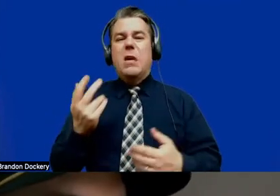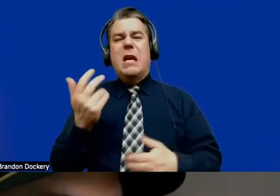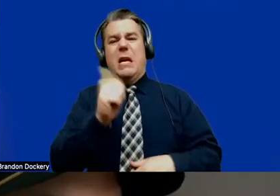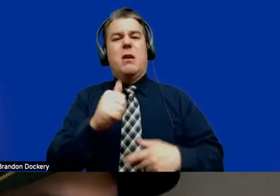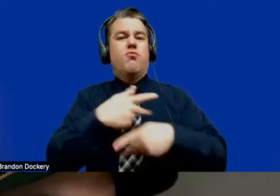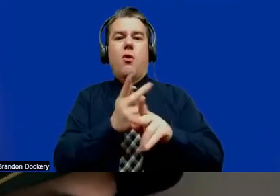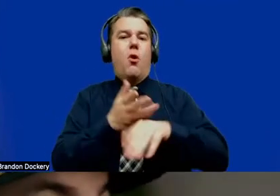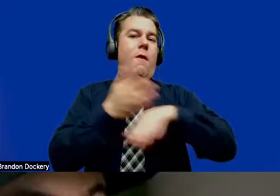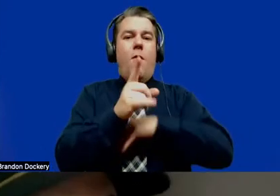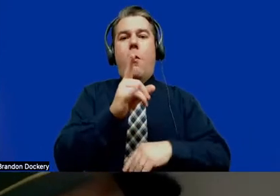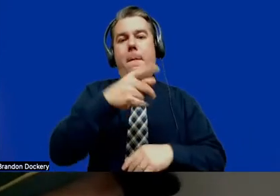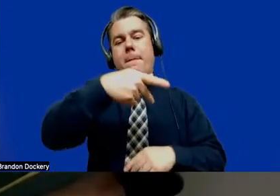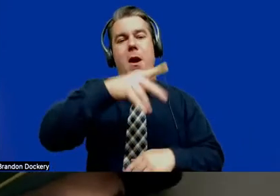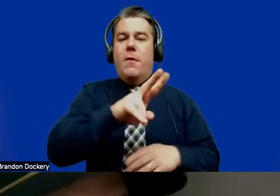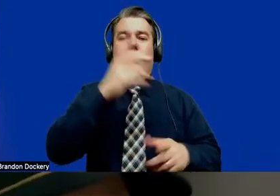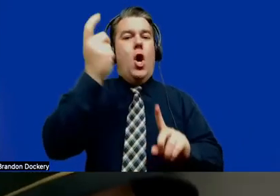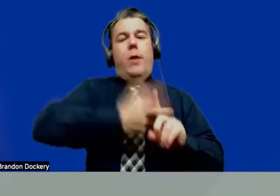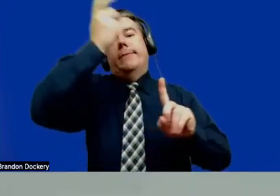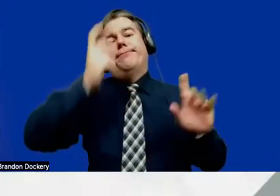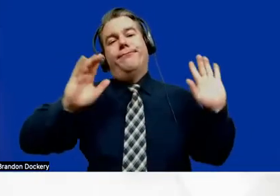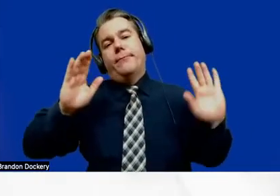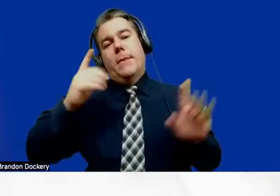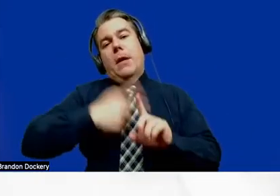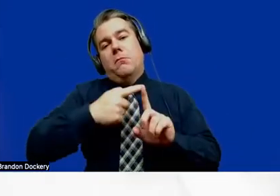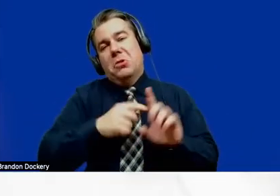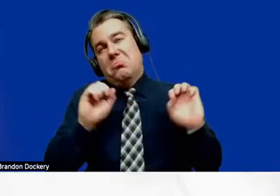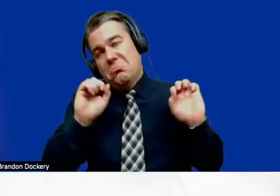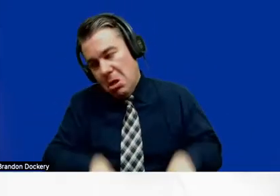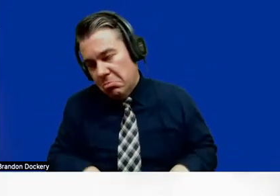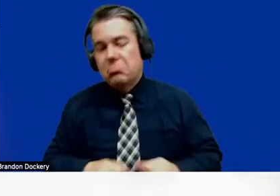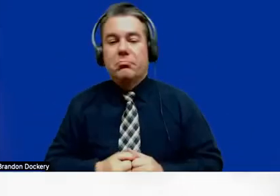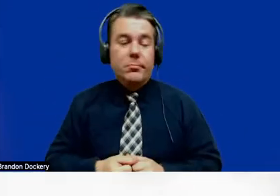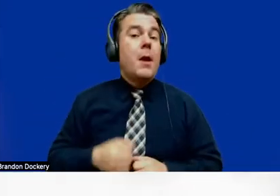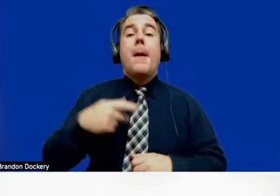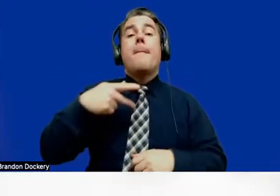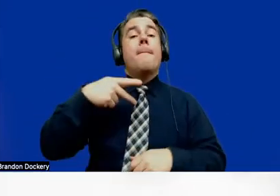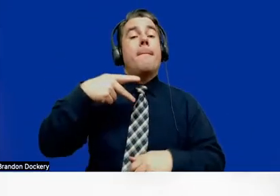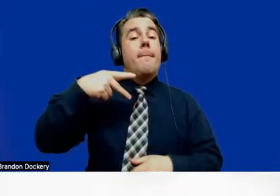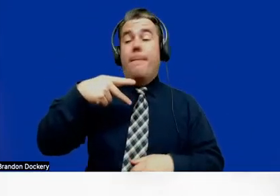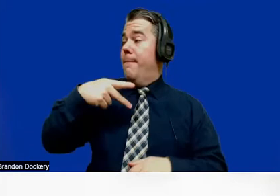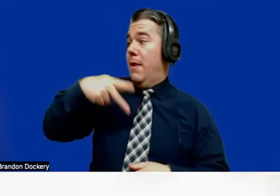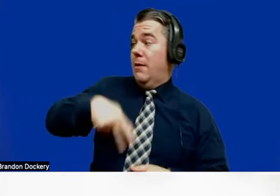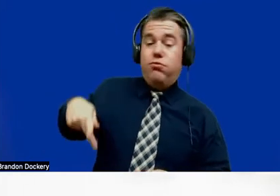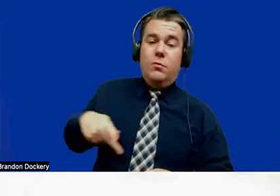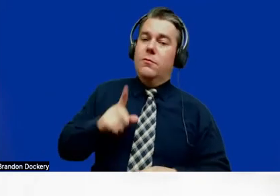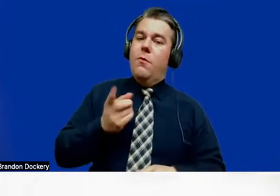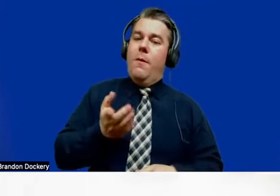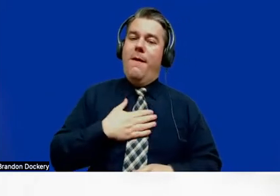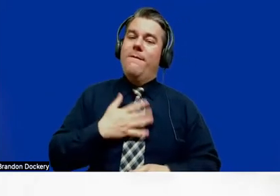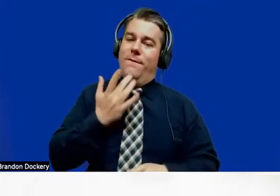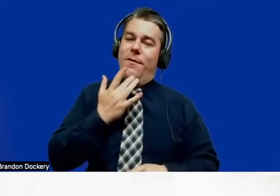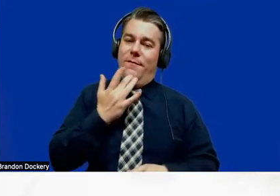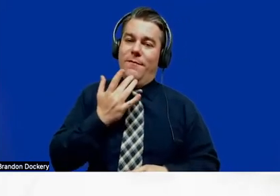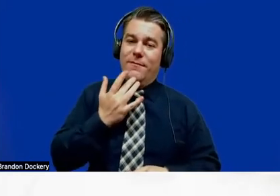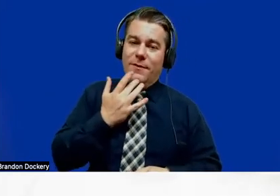and that's taken care of automatically every month. Plexus Points are probably one of my favorite things about the compensation plan. I think